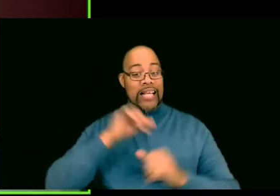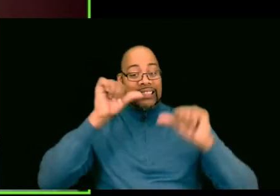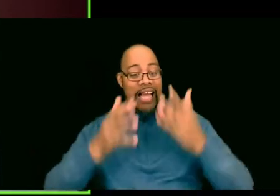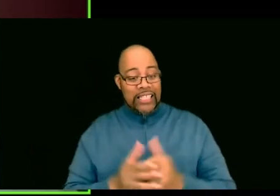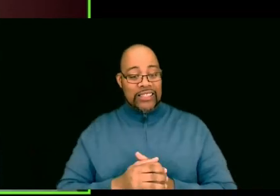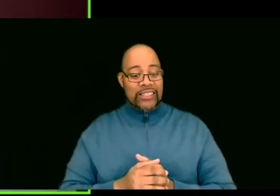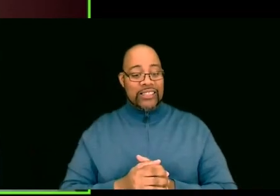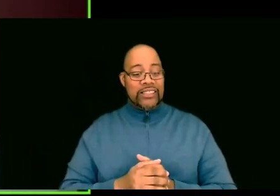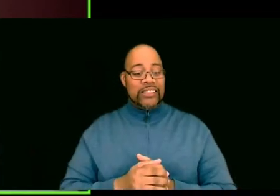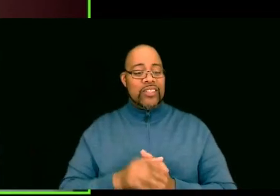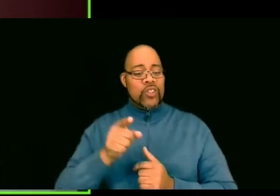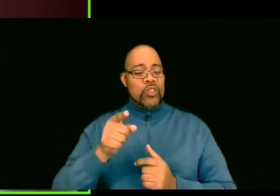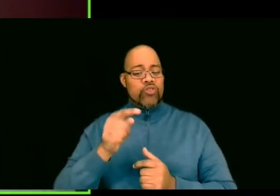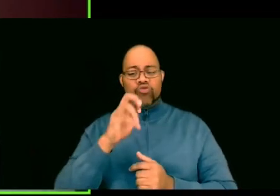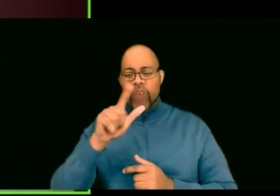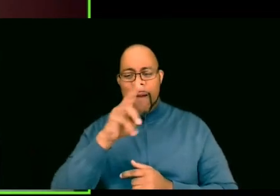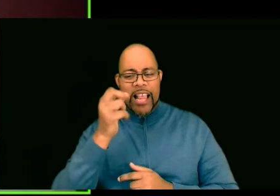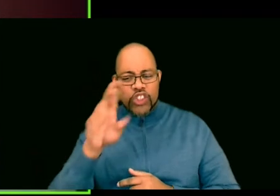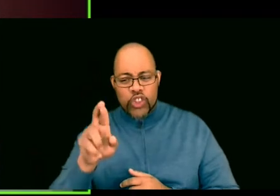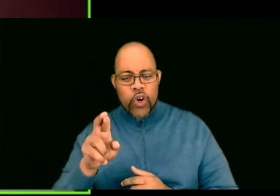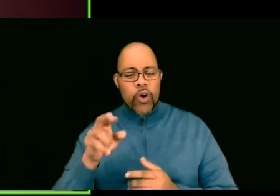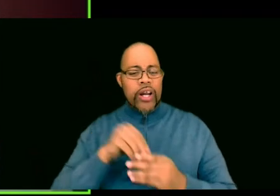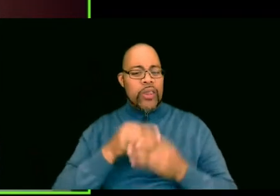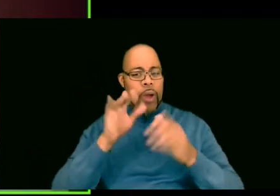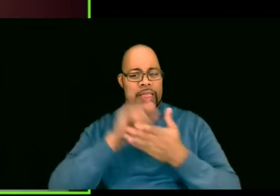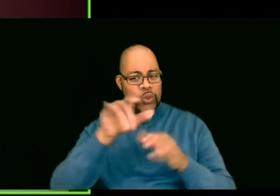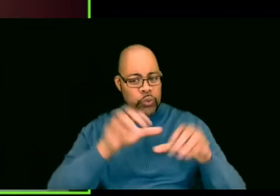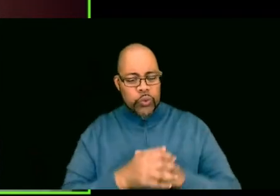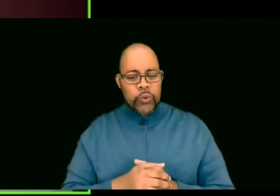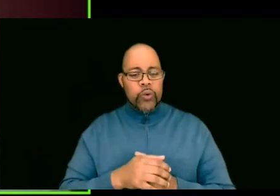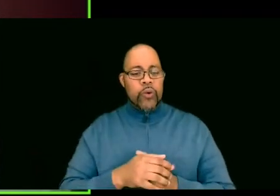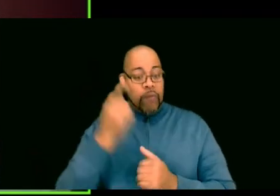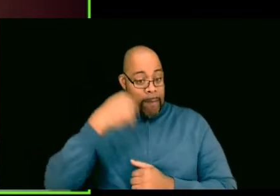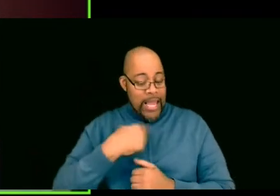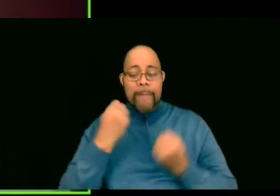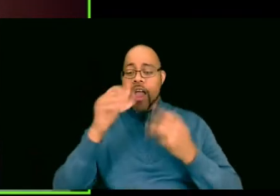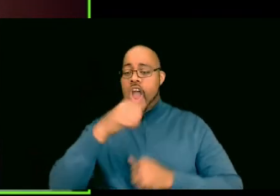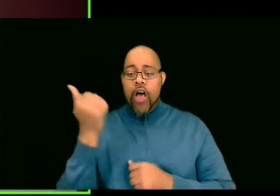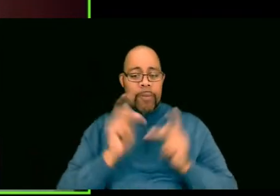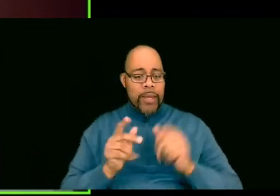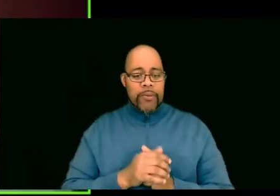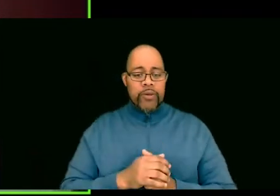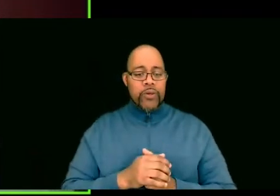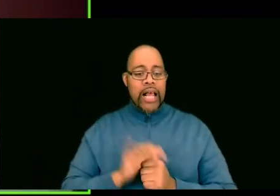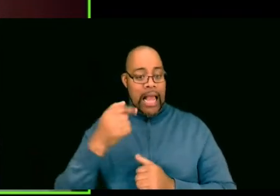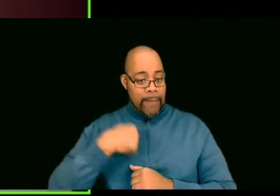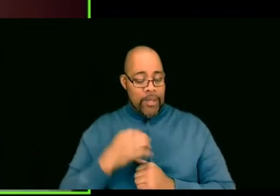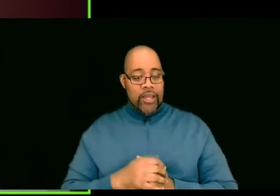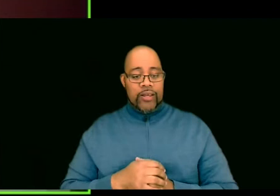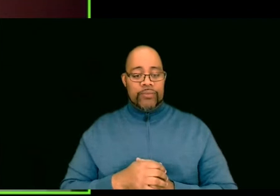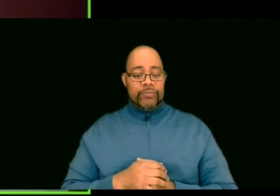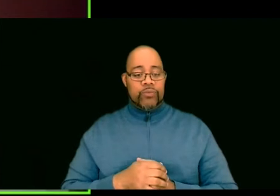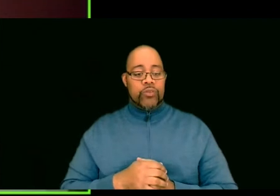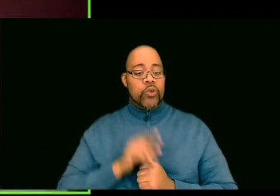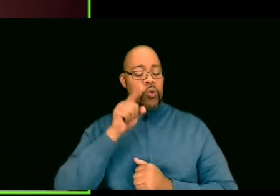male scientist for being a trailblazer in a way that you have been for me and many others like